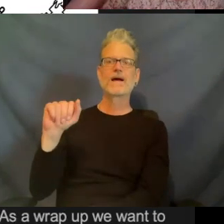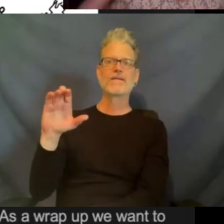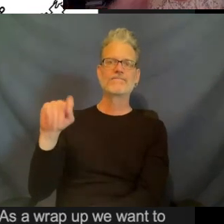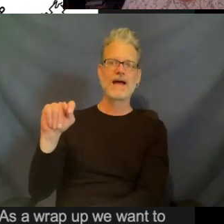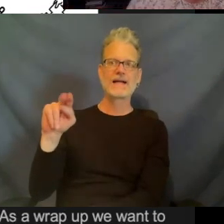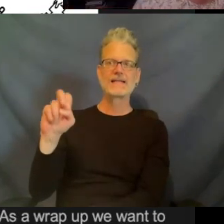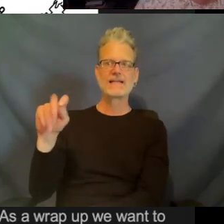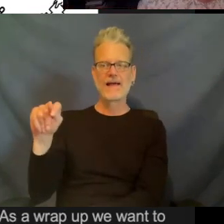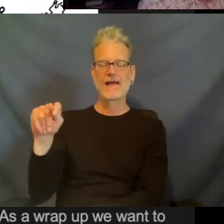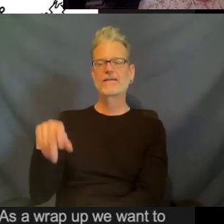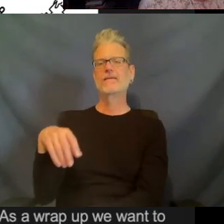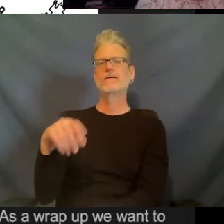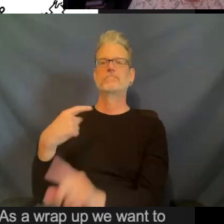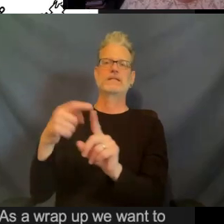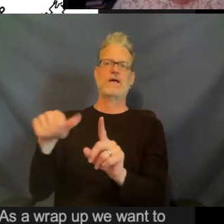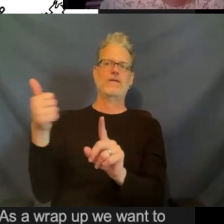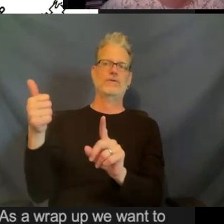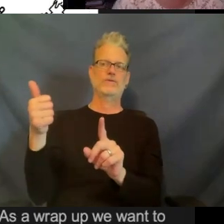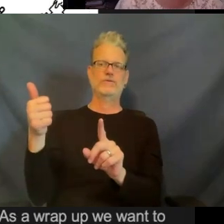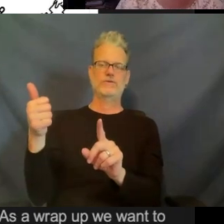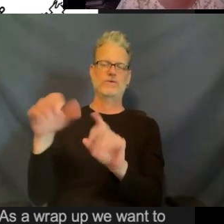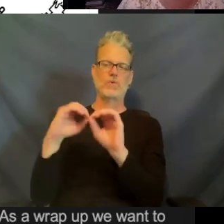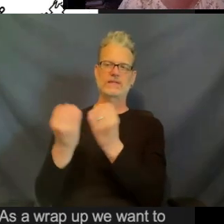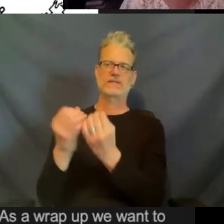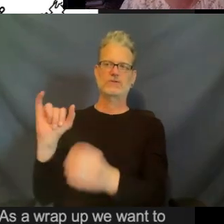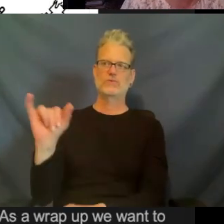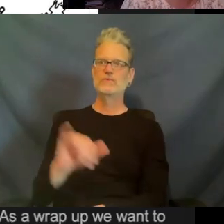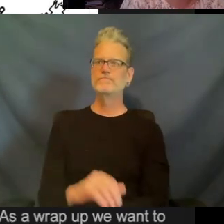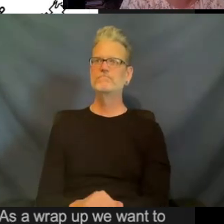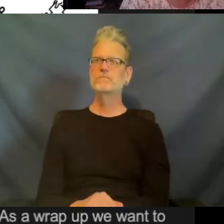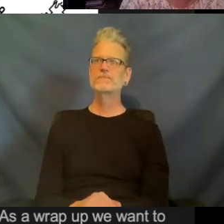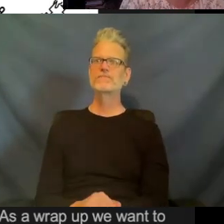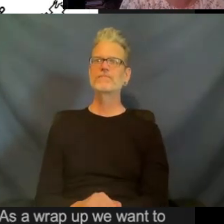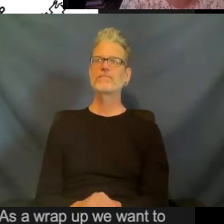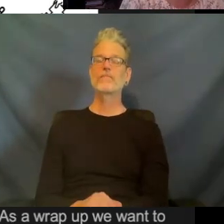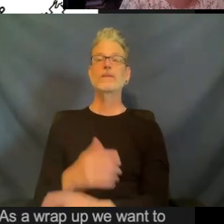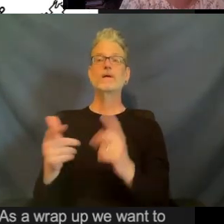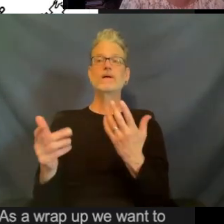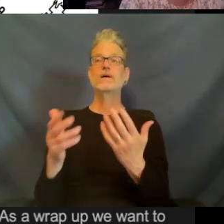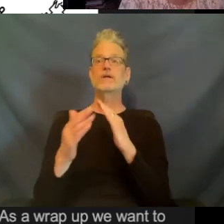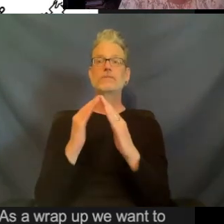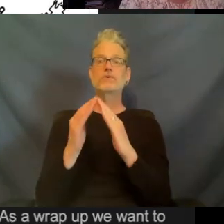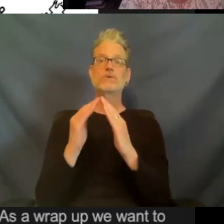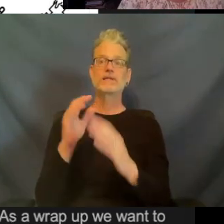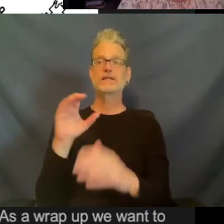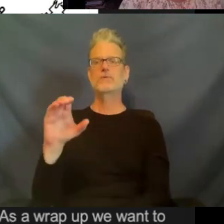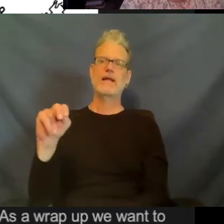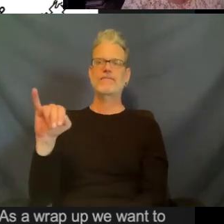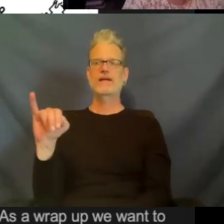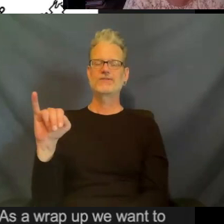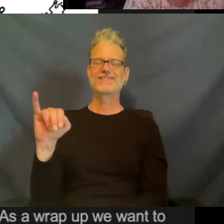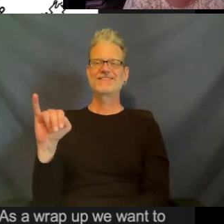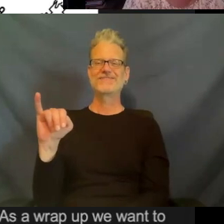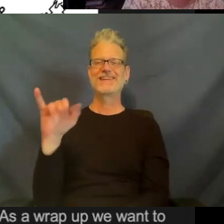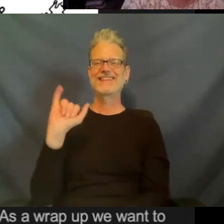share our other implementation partner organizations as well. But the Community Navigator Initiative is an